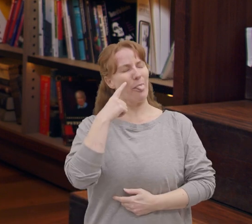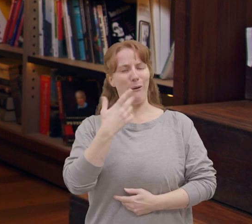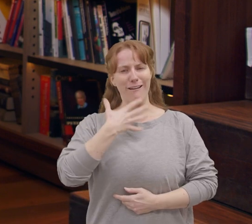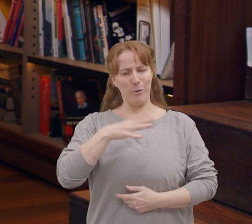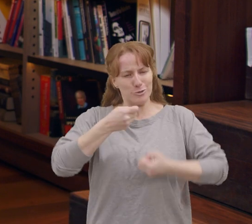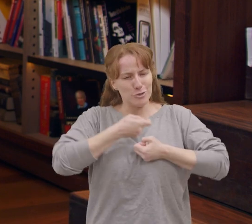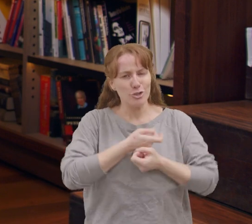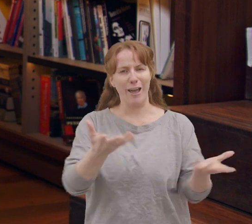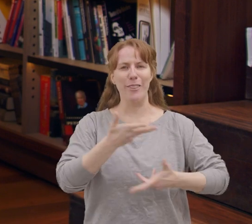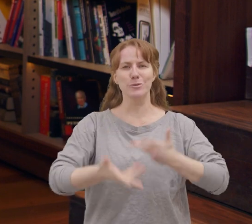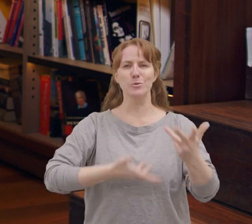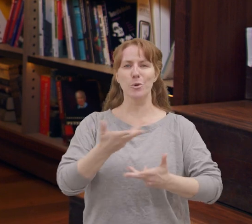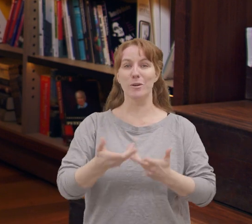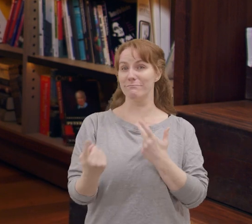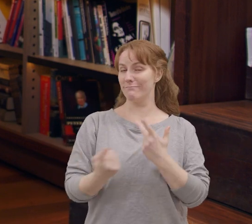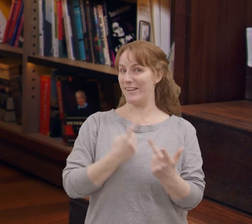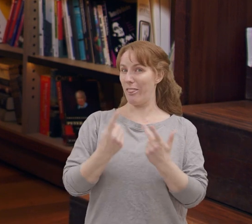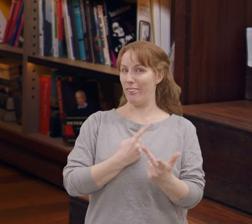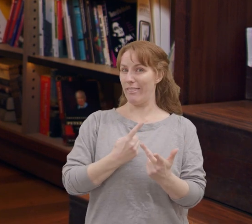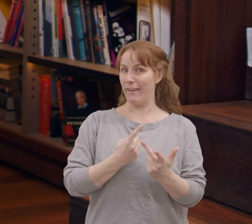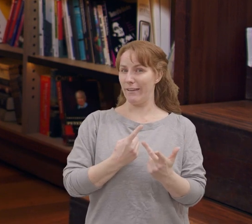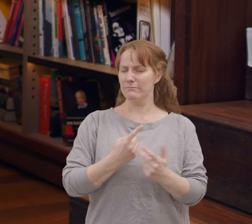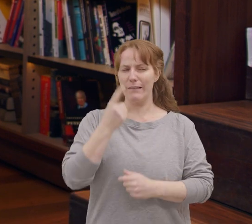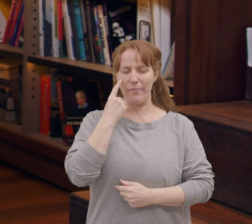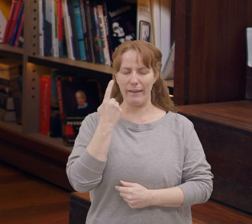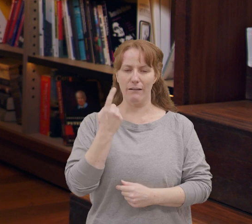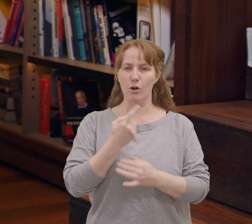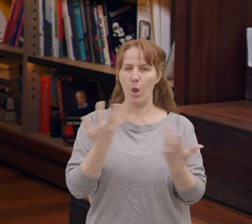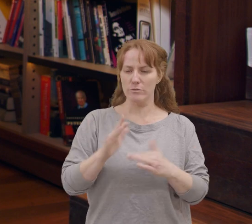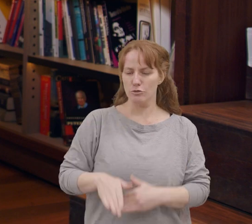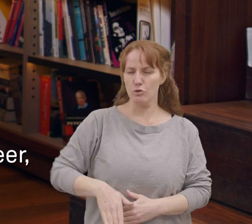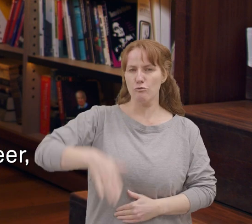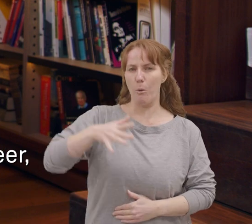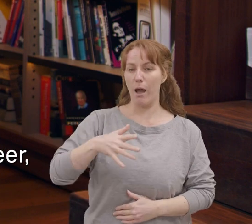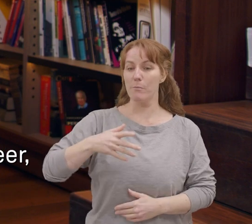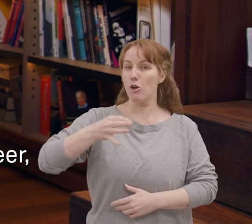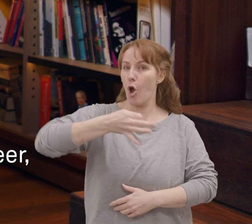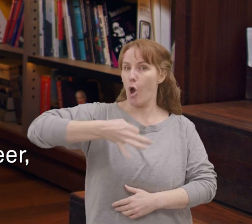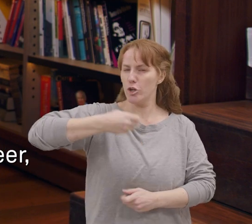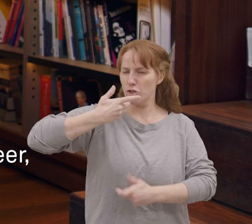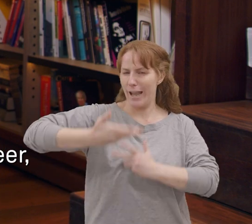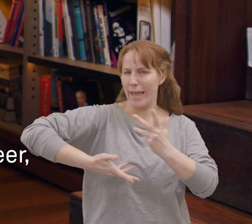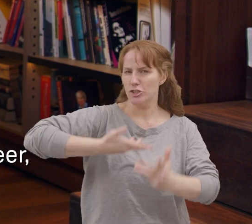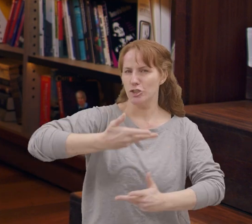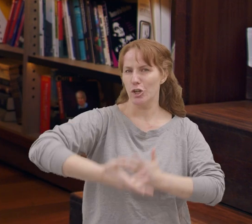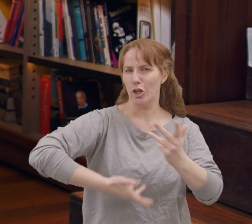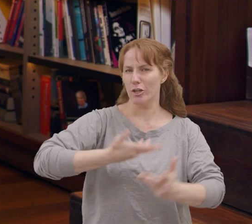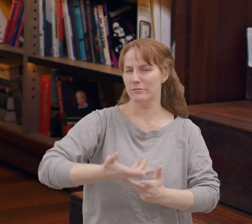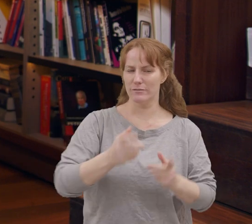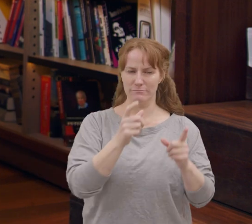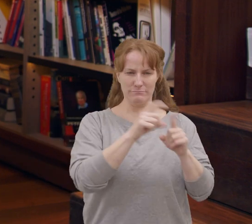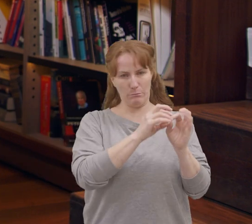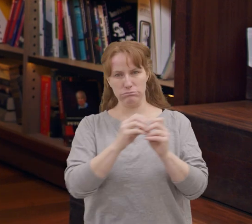people. Another thing that inspired me was urban legends. I think a lot of us grew up with the urban legend called Degadair, which